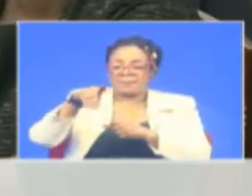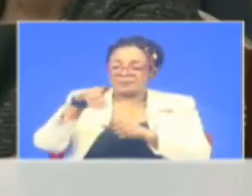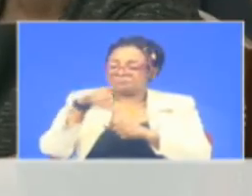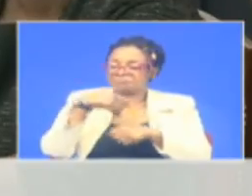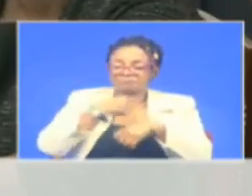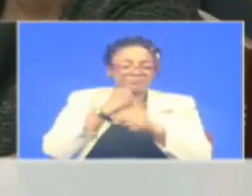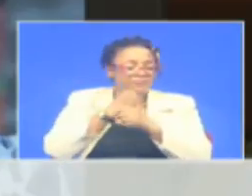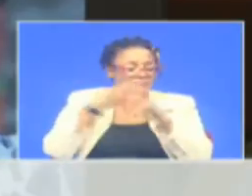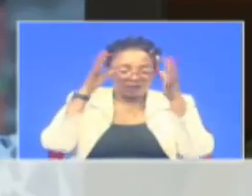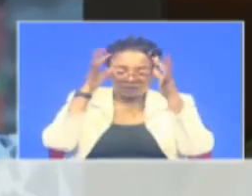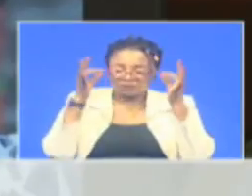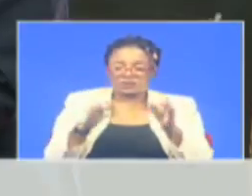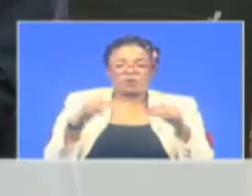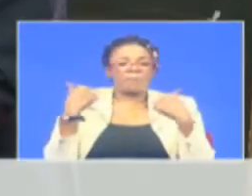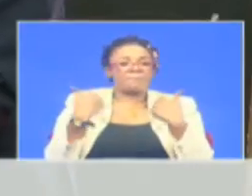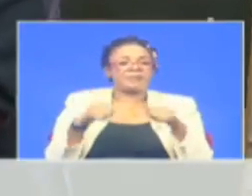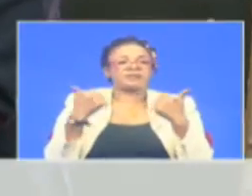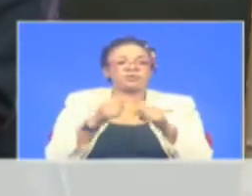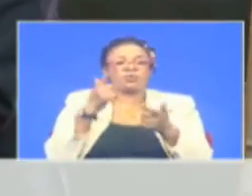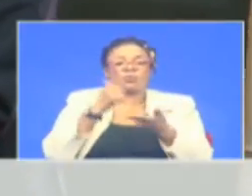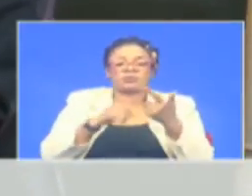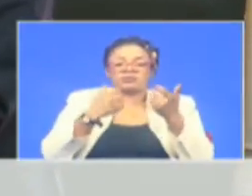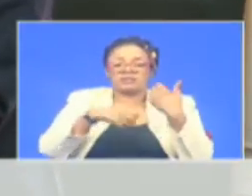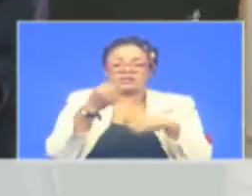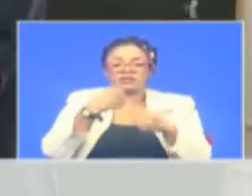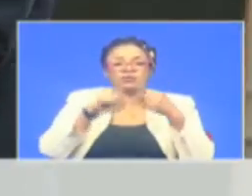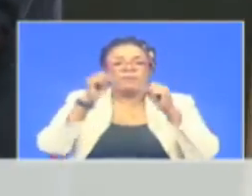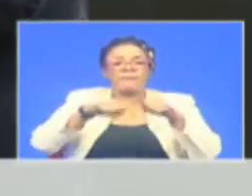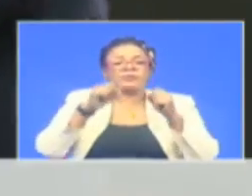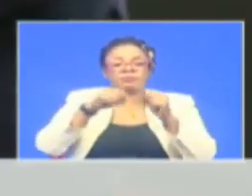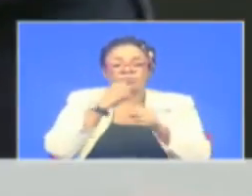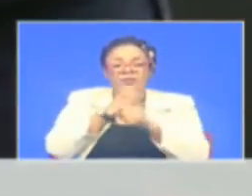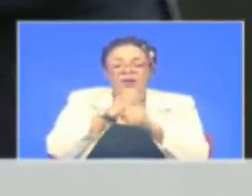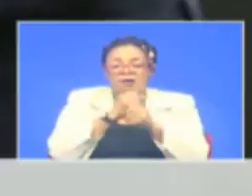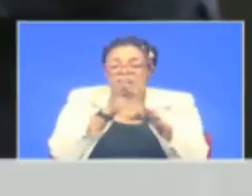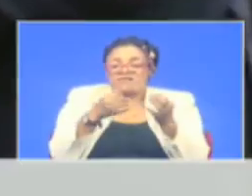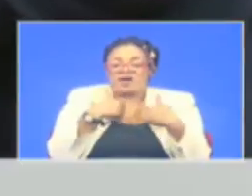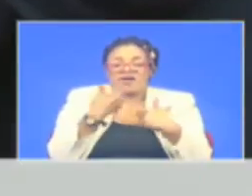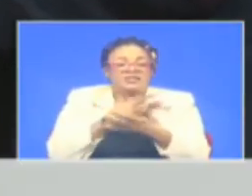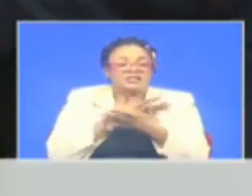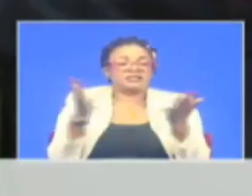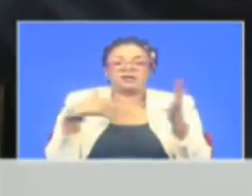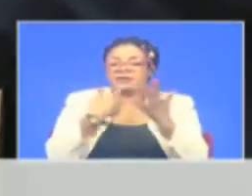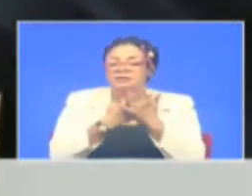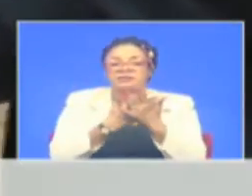decision on what action will be taken and if there will be any arrests.